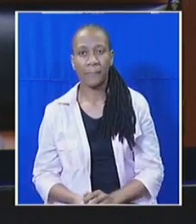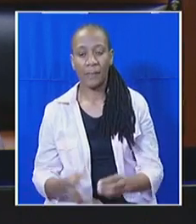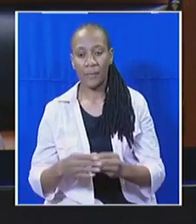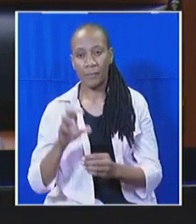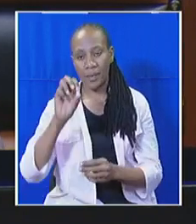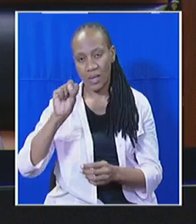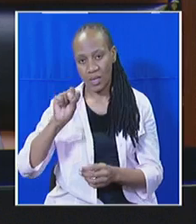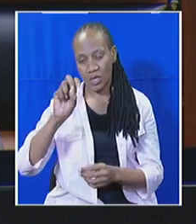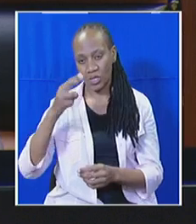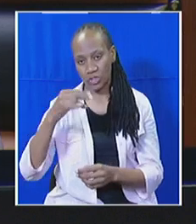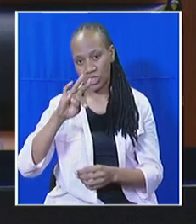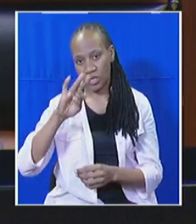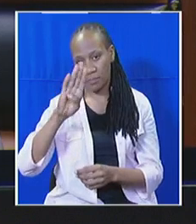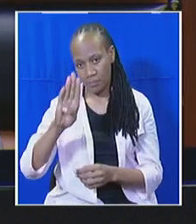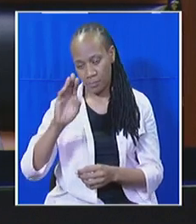Shibambo.